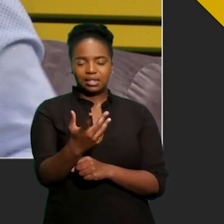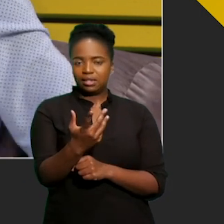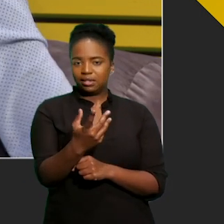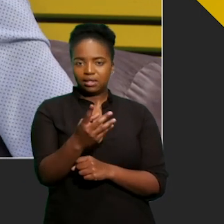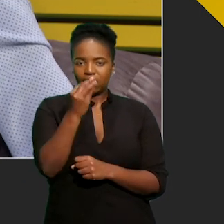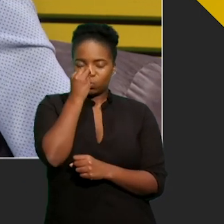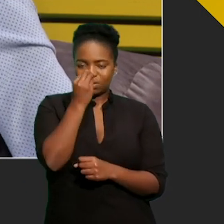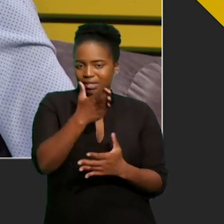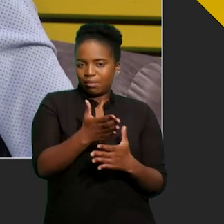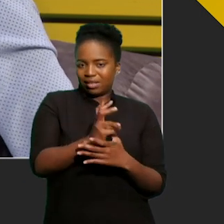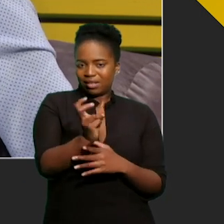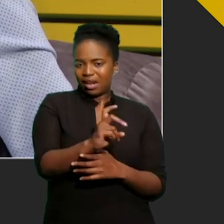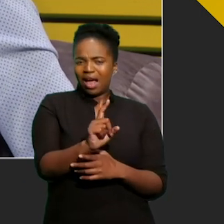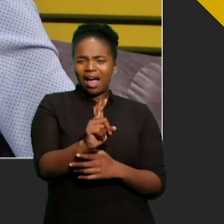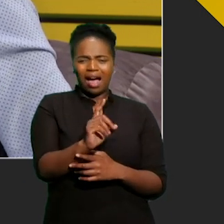So, I know.